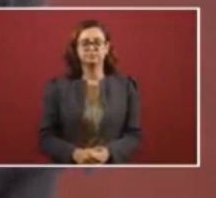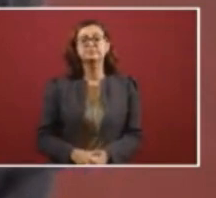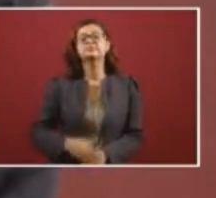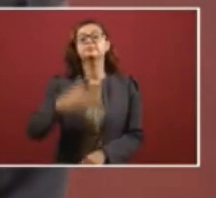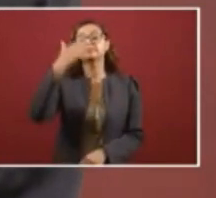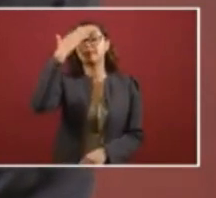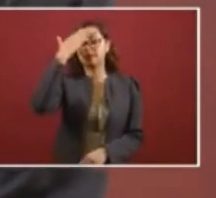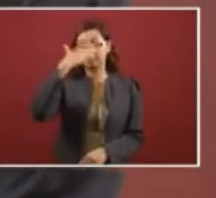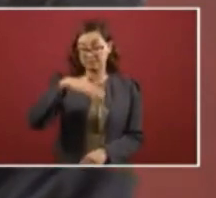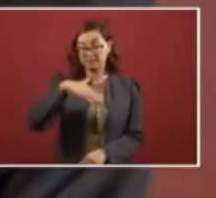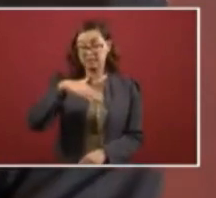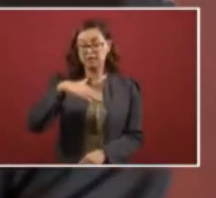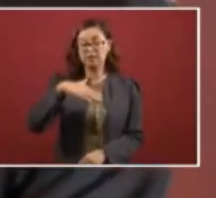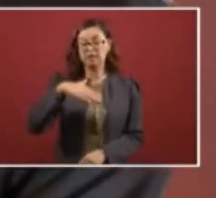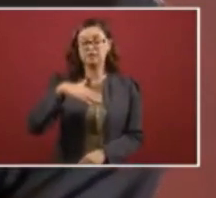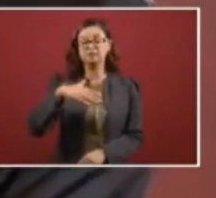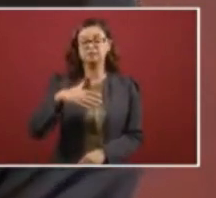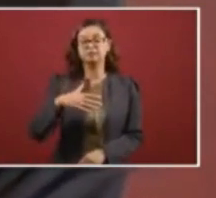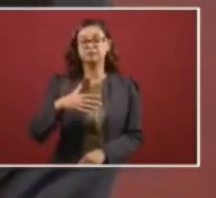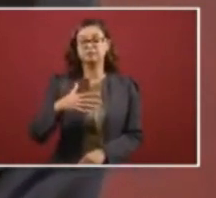As we know,